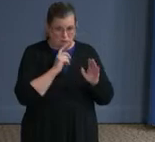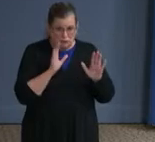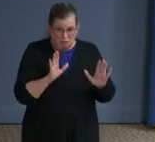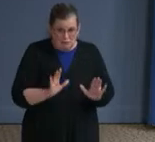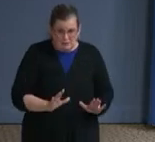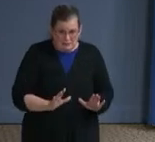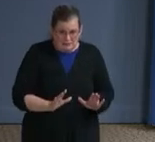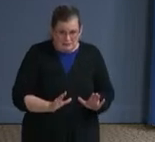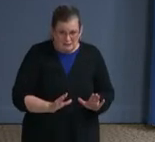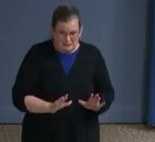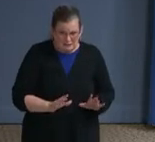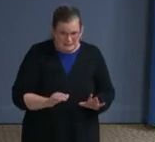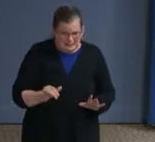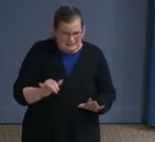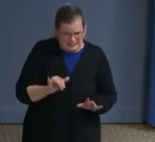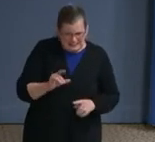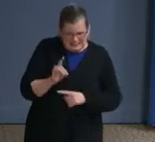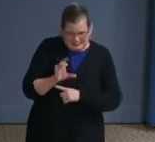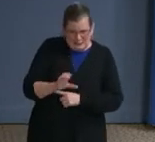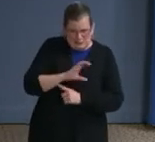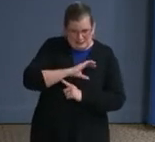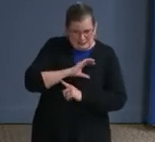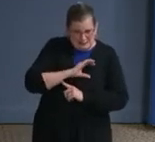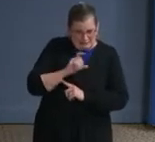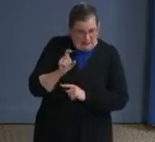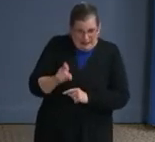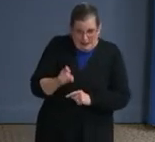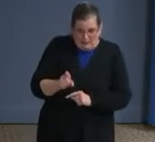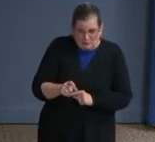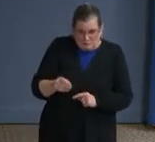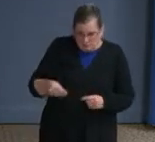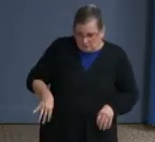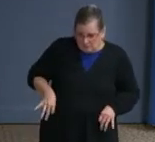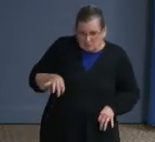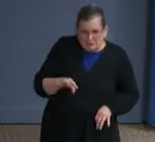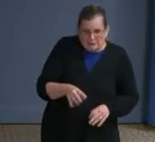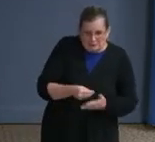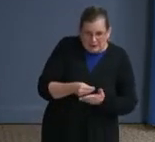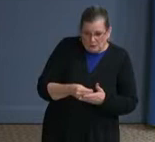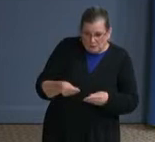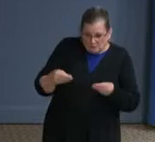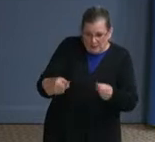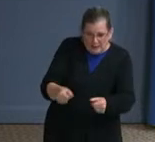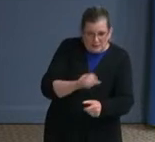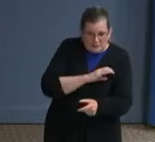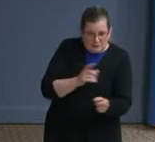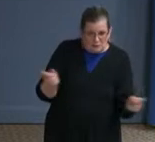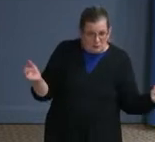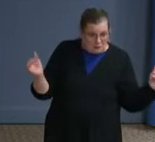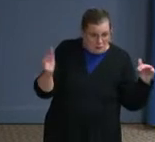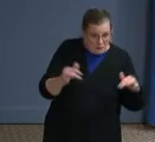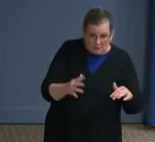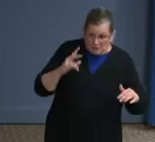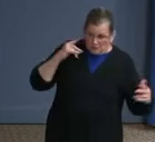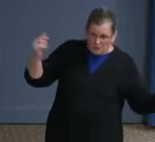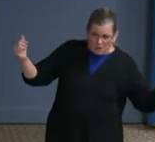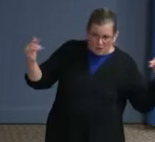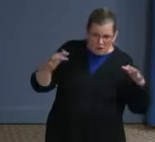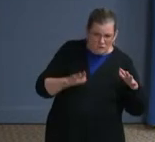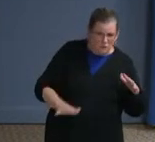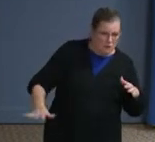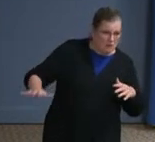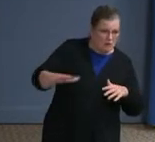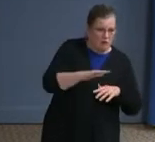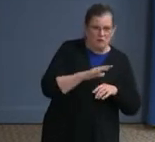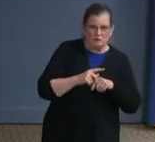bear on a local basis because of the nation's capital, the federal presence. If